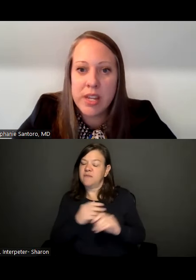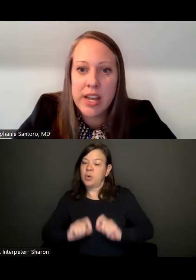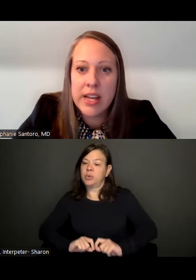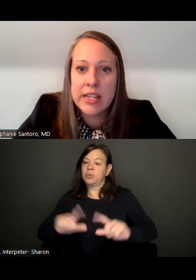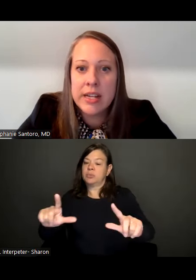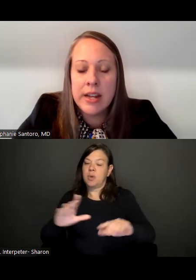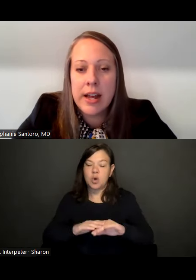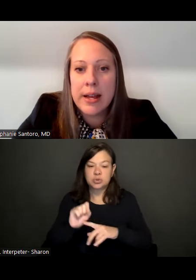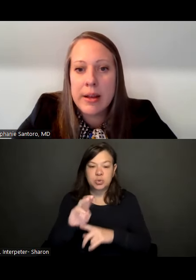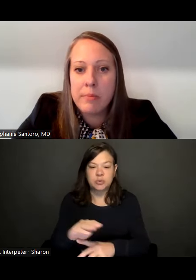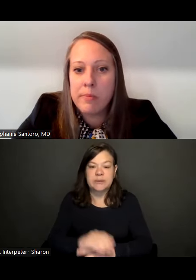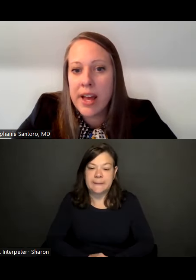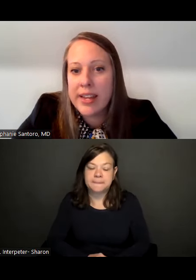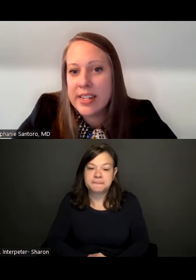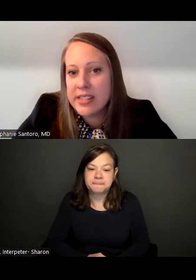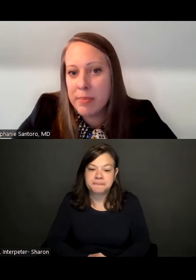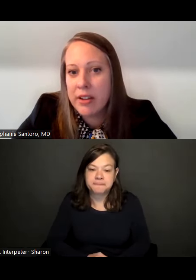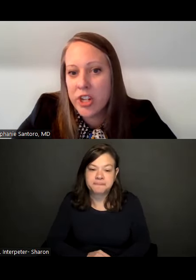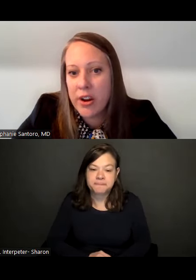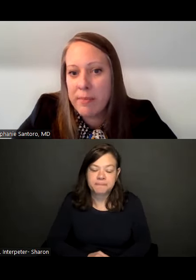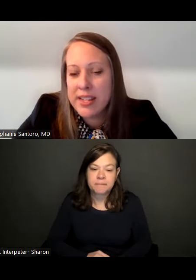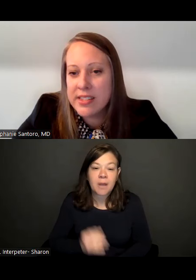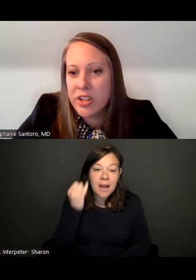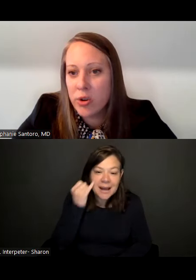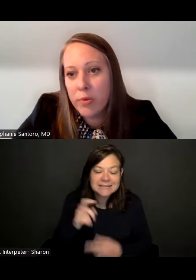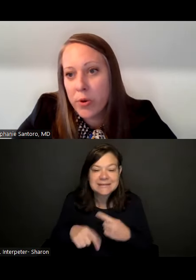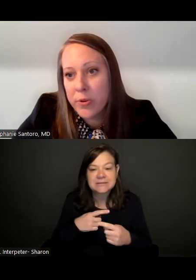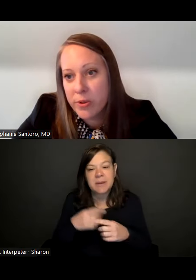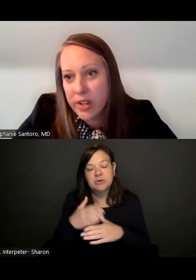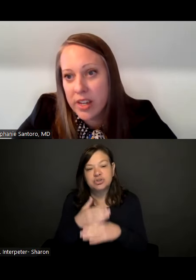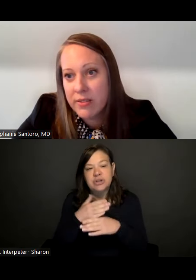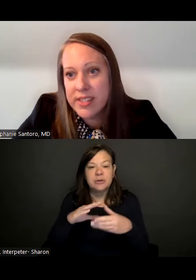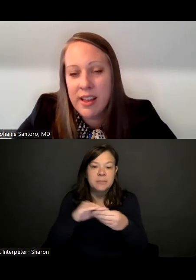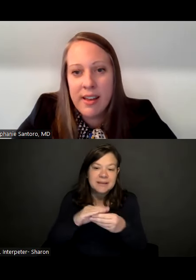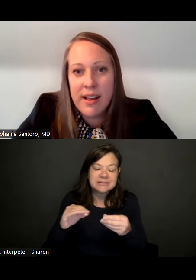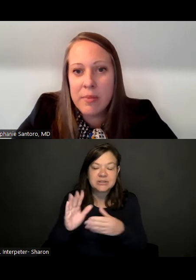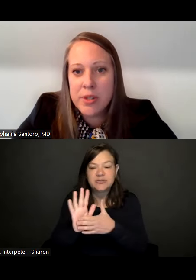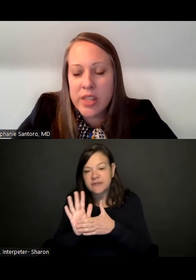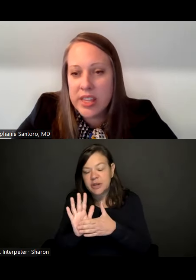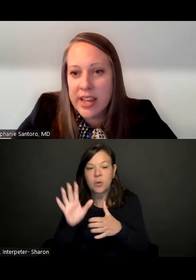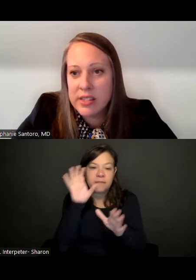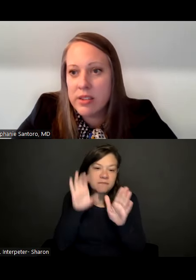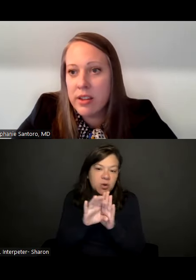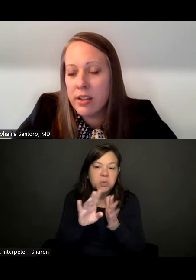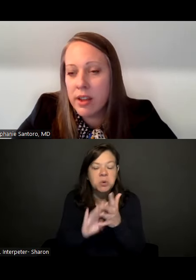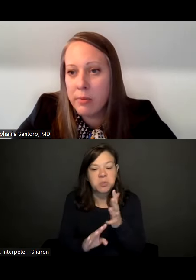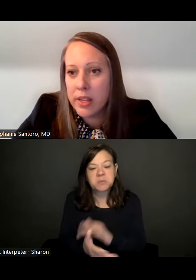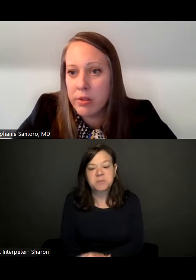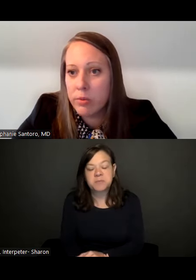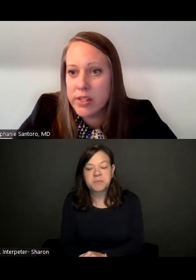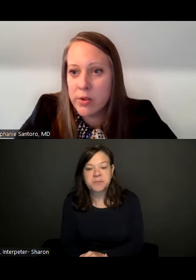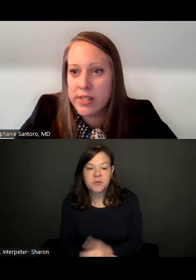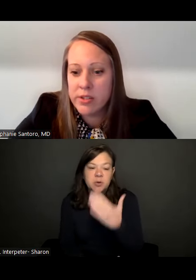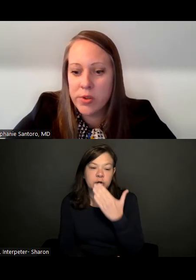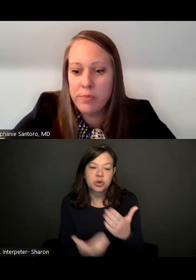social media, ideas about sharing a message or photos or videos. So I think that's a really